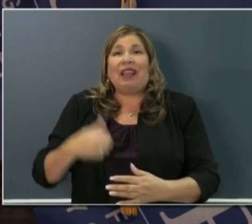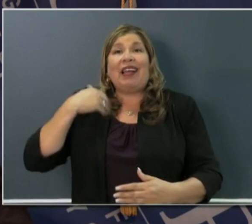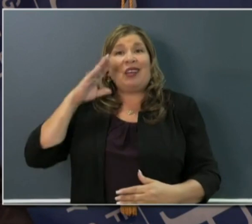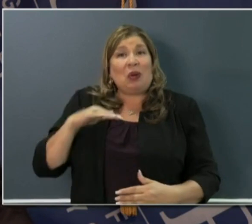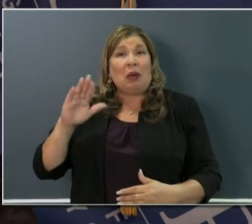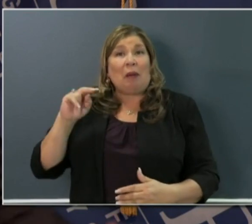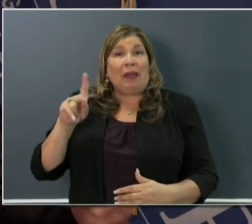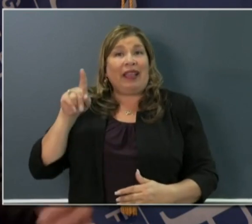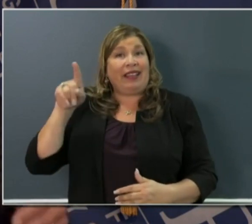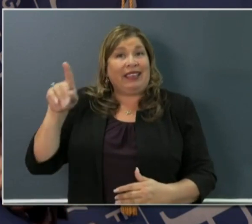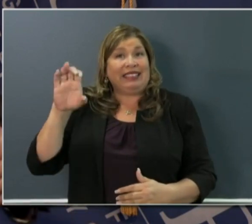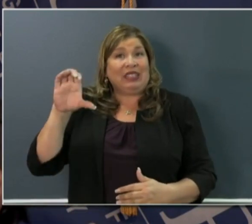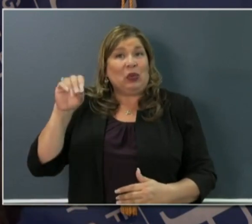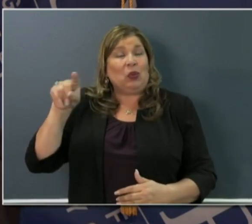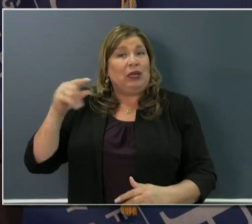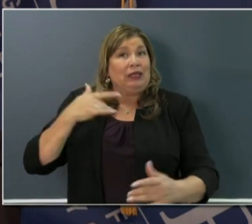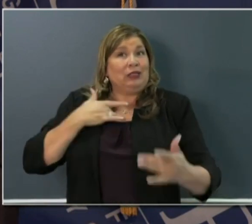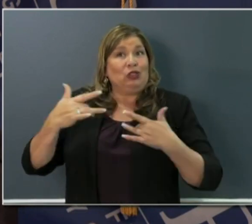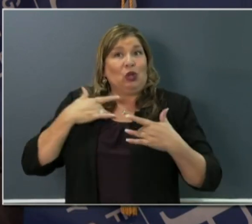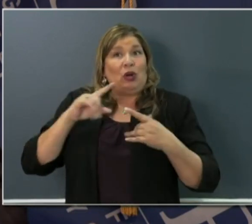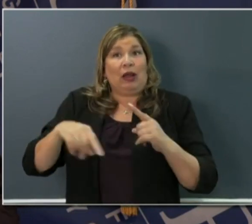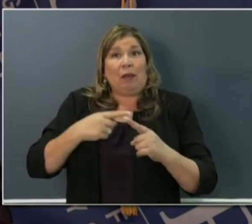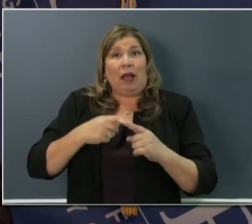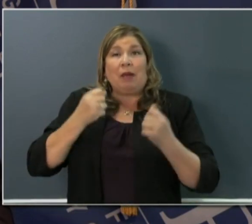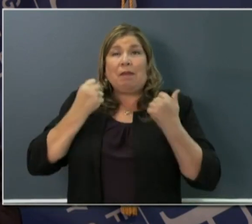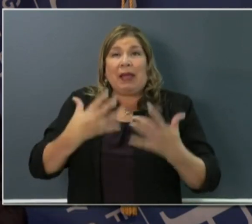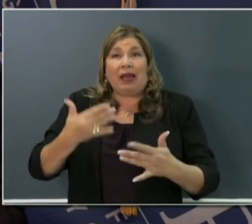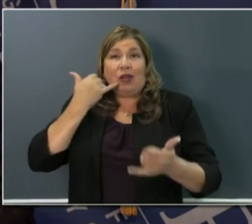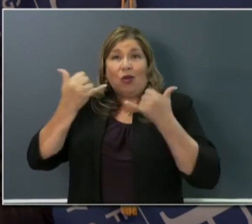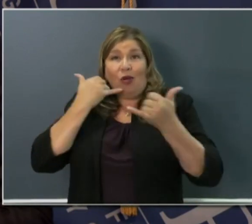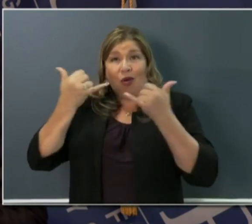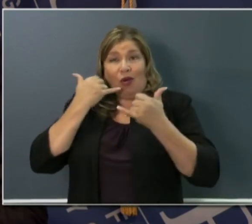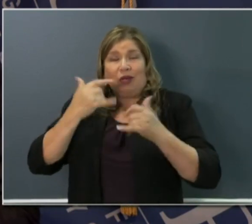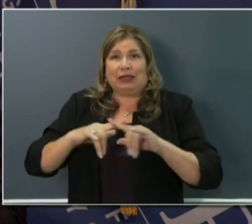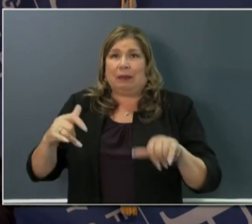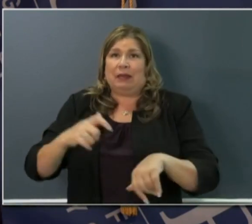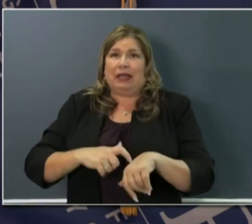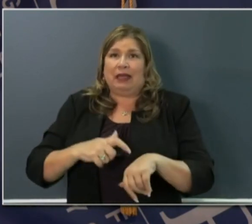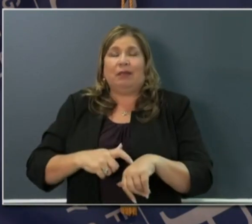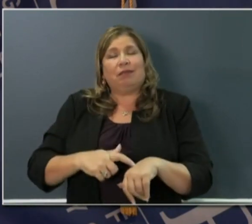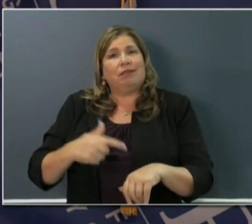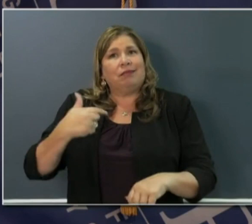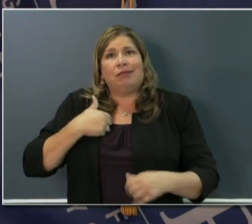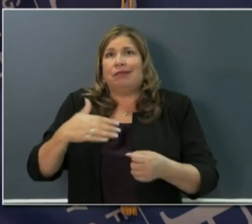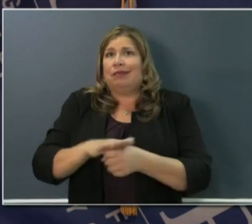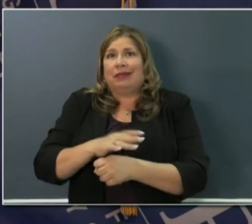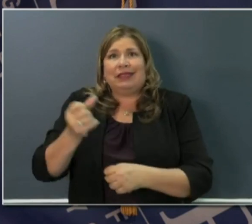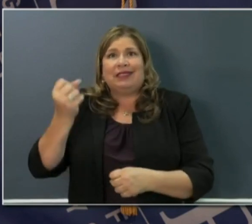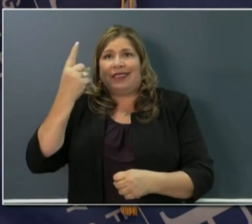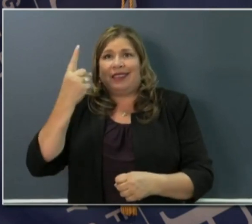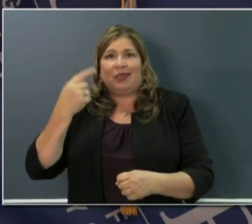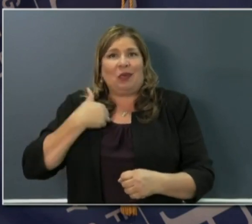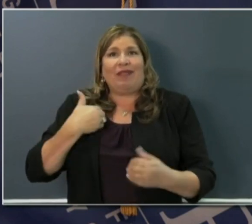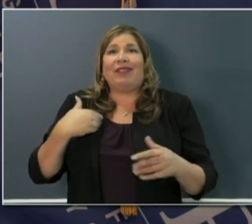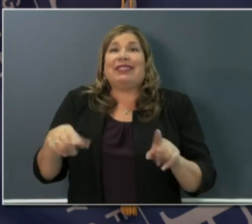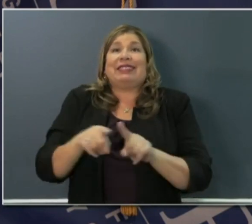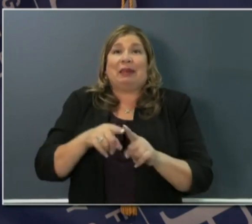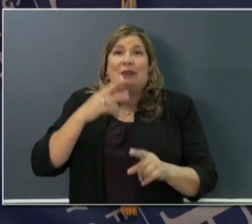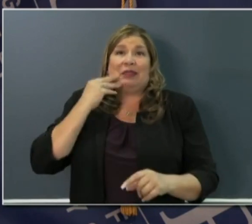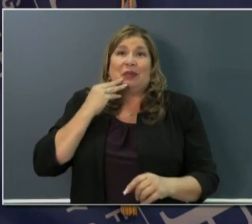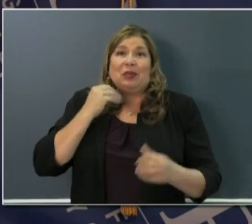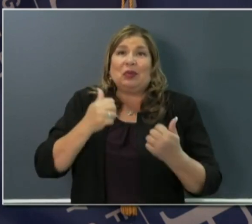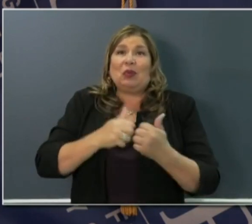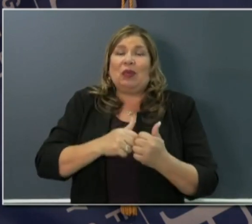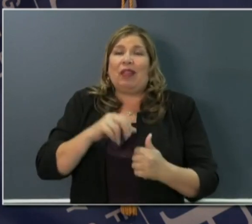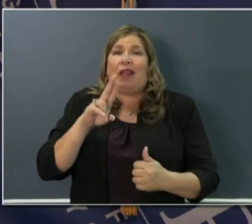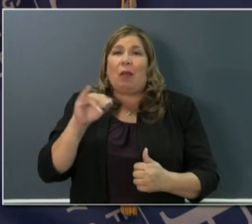candid with me about concern around surge, and I express deep appreciation about that just with our unemployment insurance call volume,